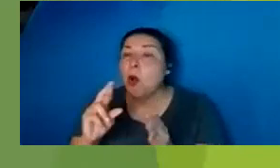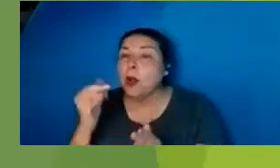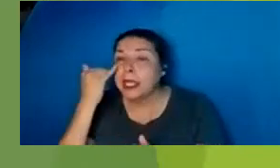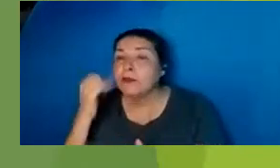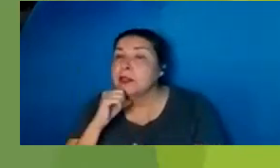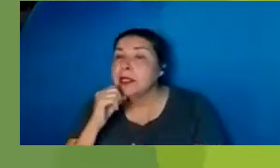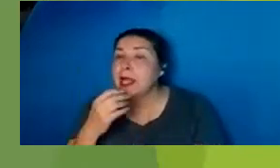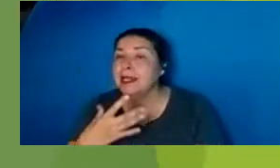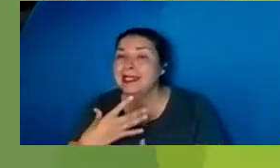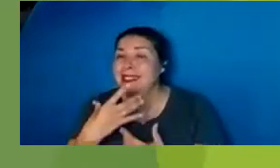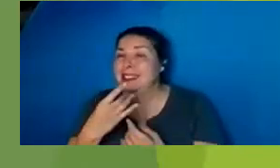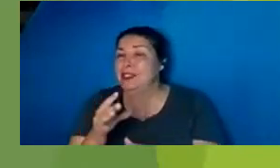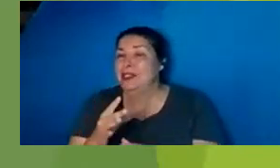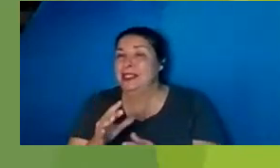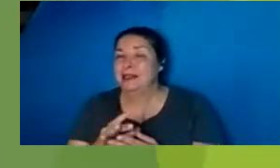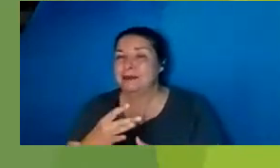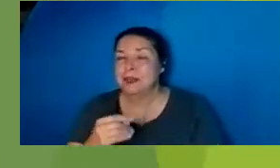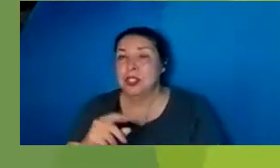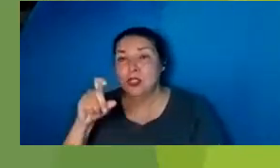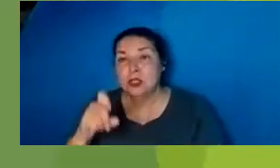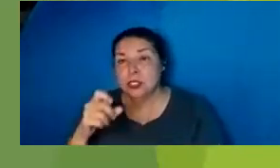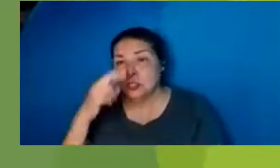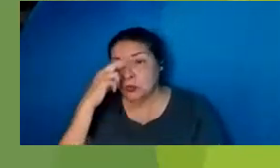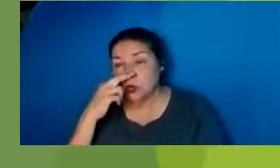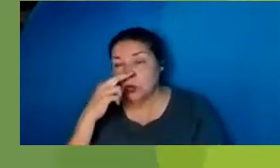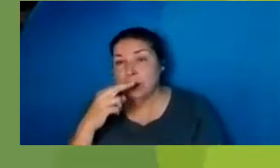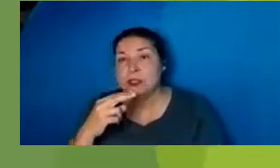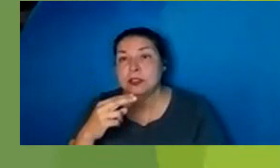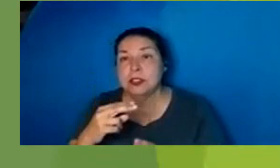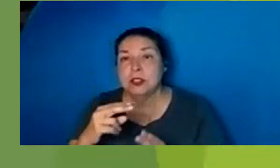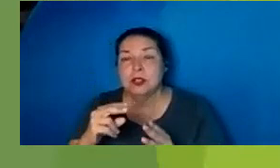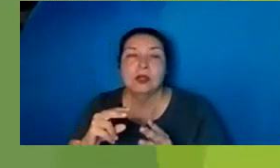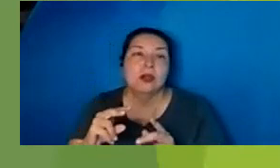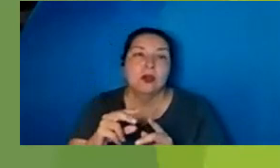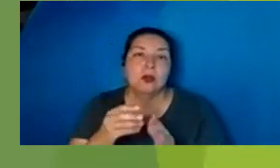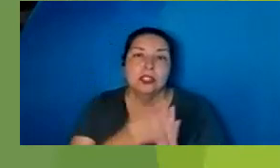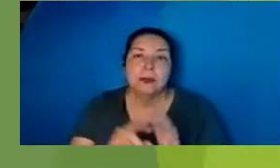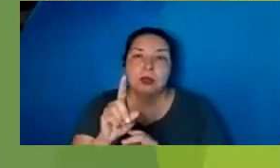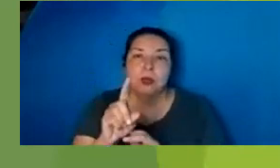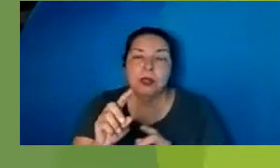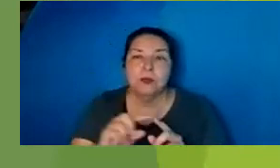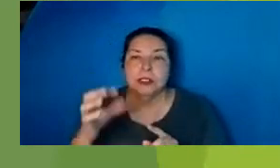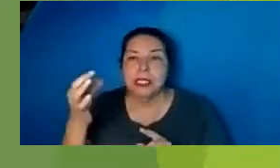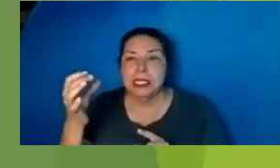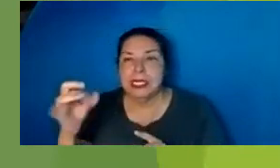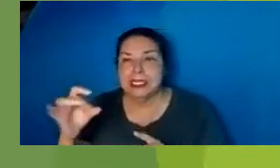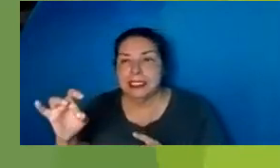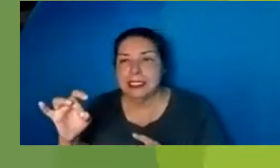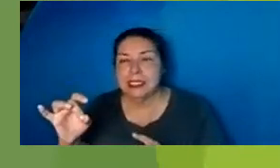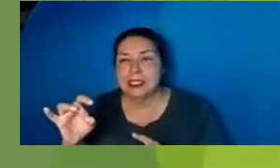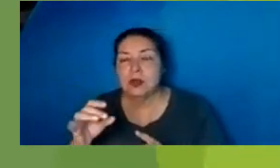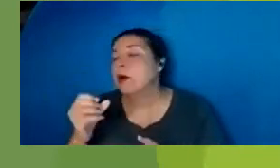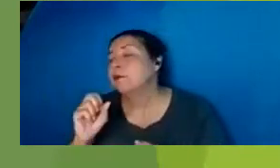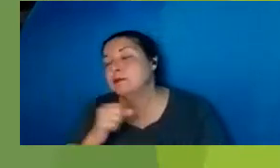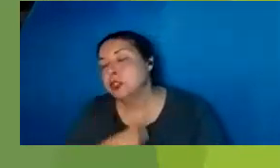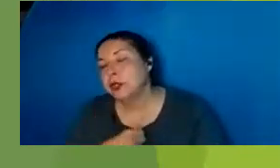you need to read Romans 1, verse 18, through verse 3, or chapter 3, verse